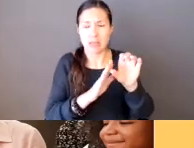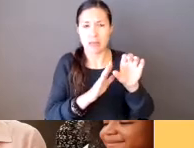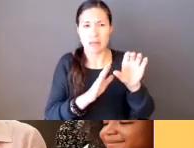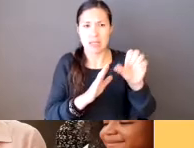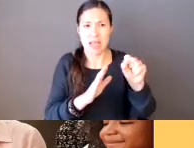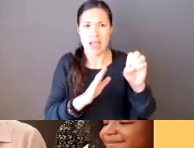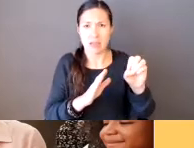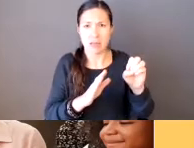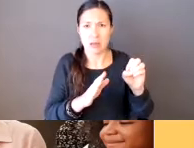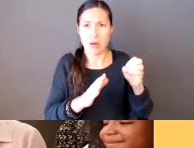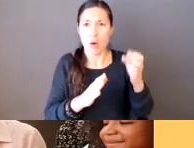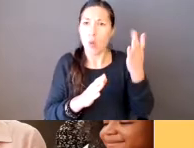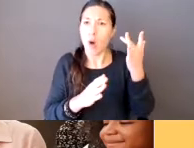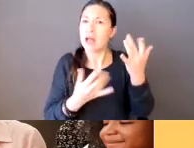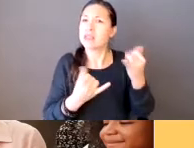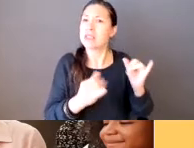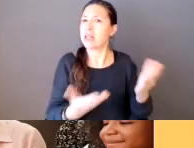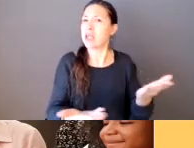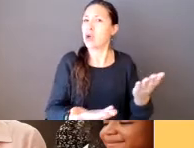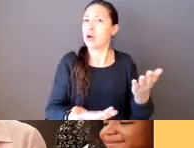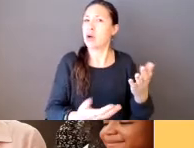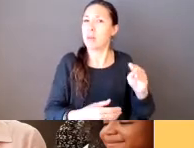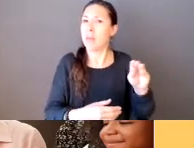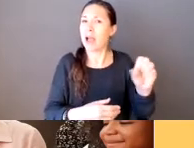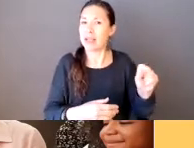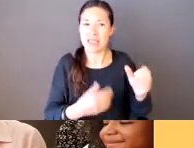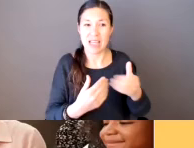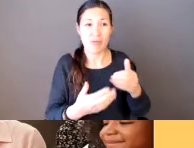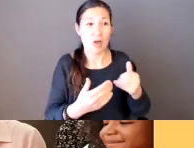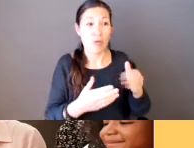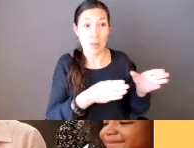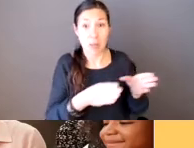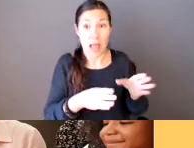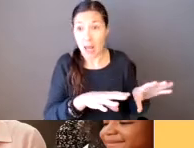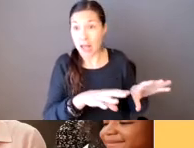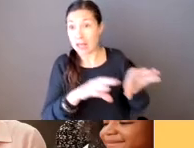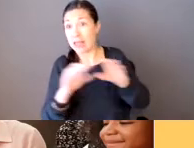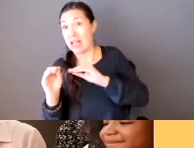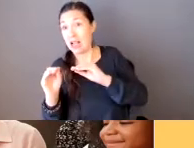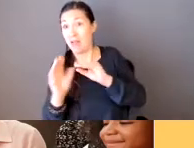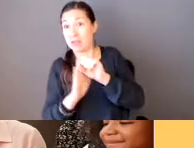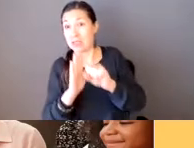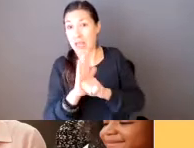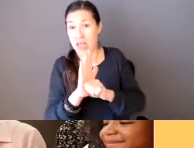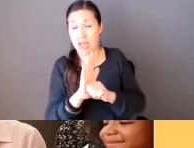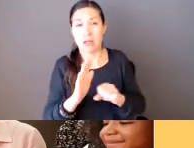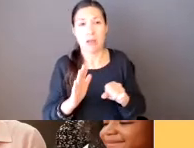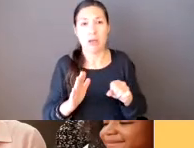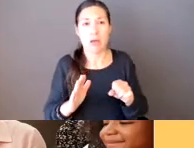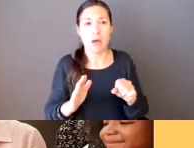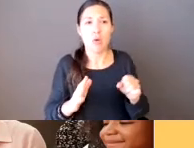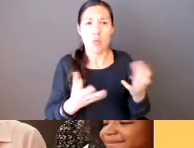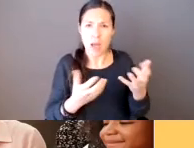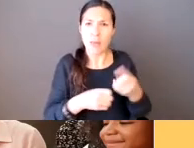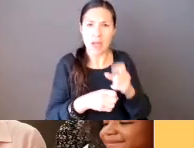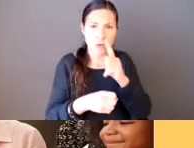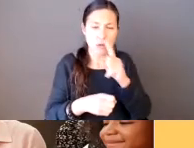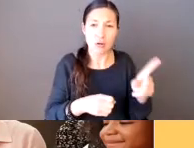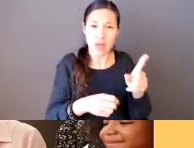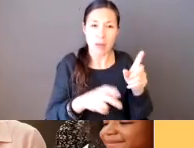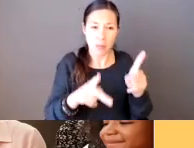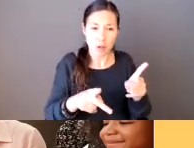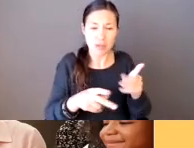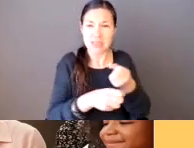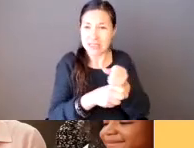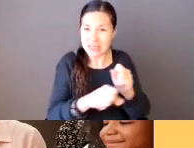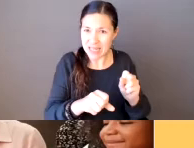because then there are no eyes and ears there making sure that the move does happen and that the elder is safe long term. So we want to be very careful about